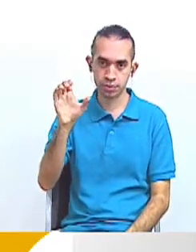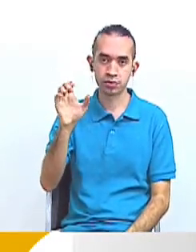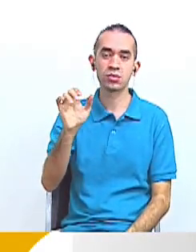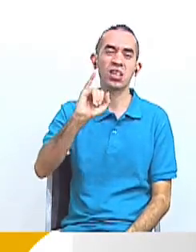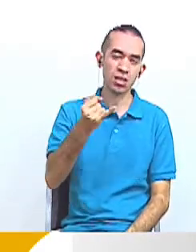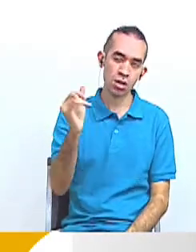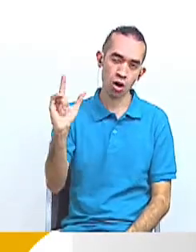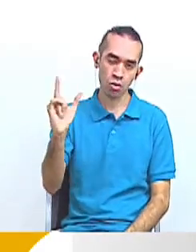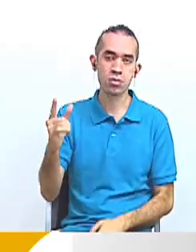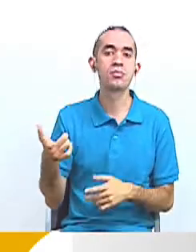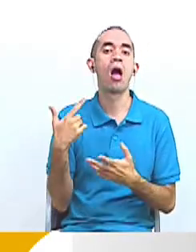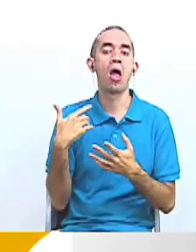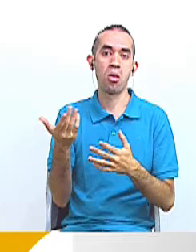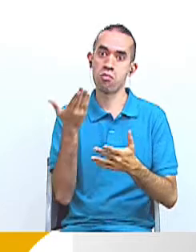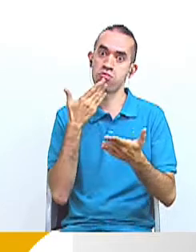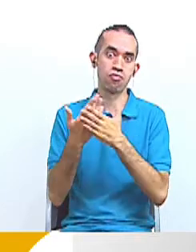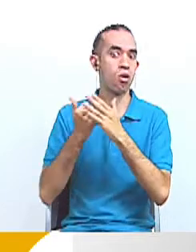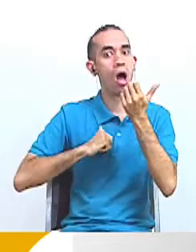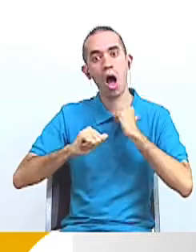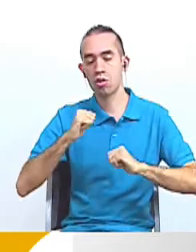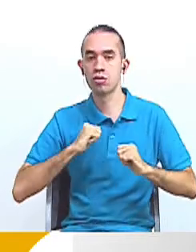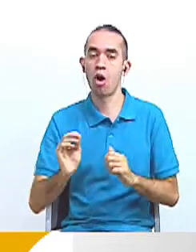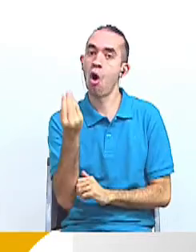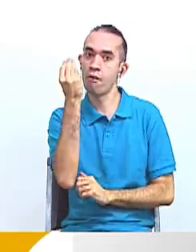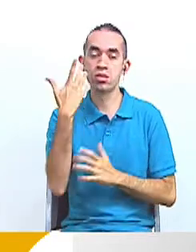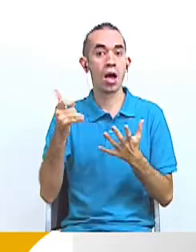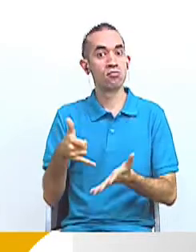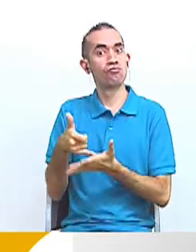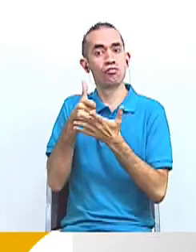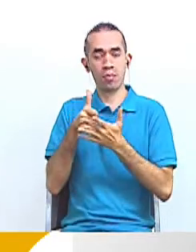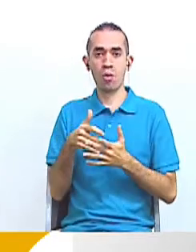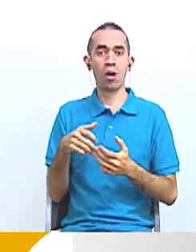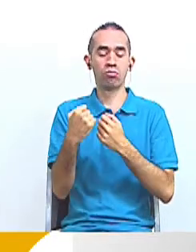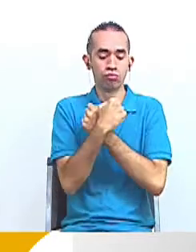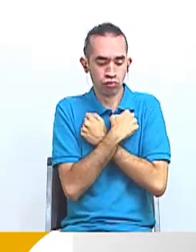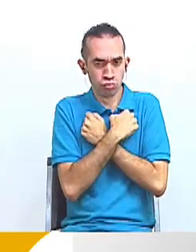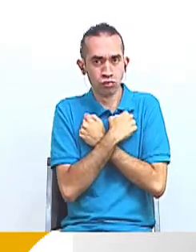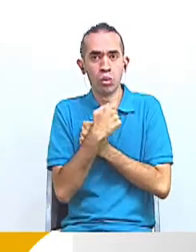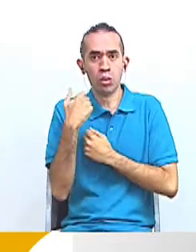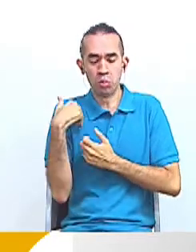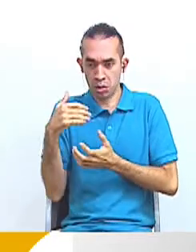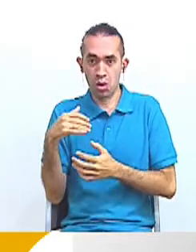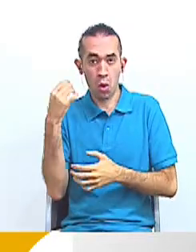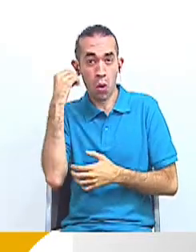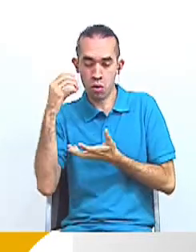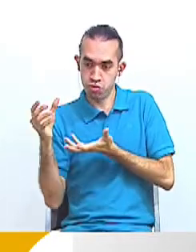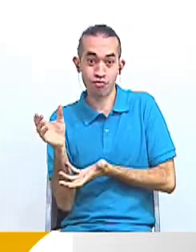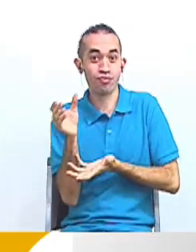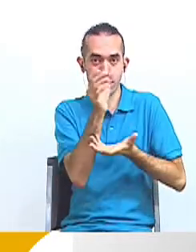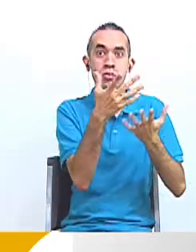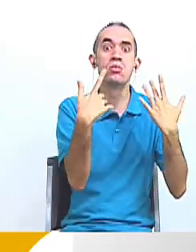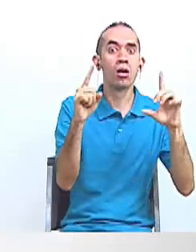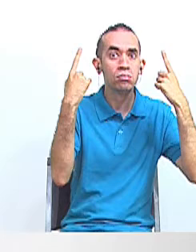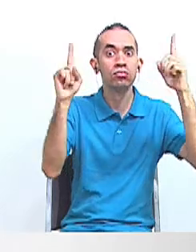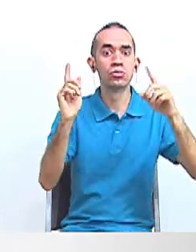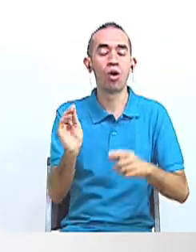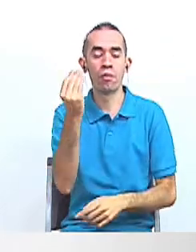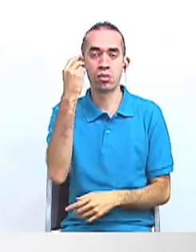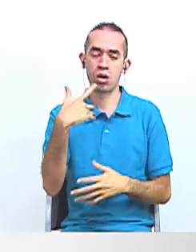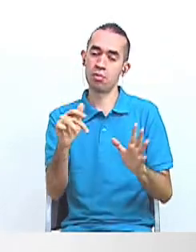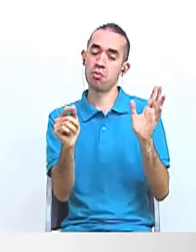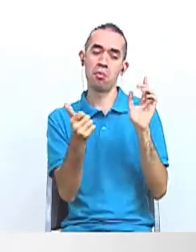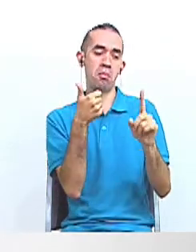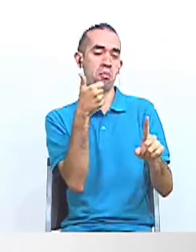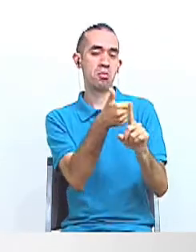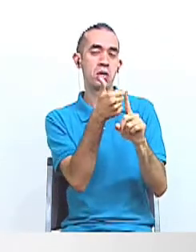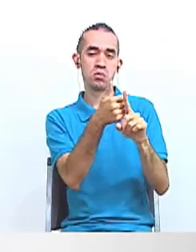and she's very young. She's also very spontaneous and she's an authentic person, which is very important,